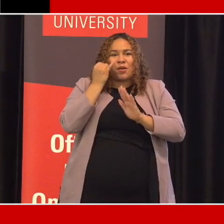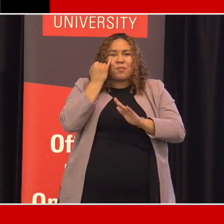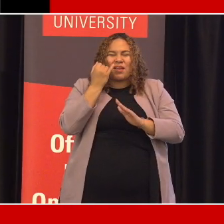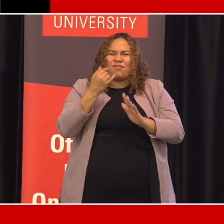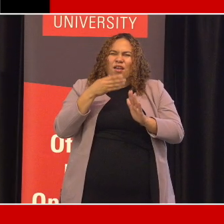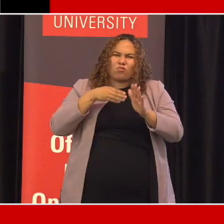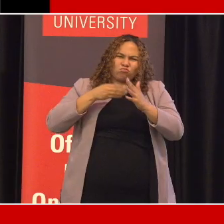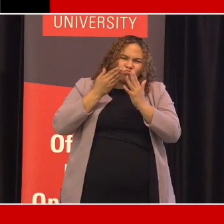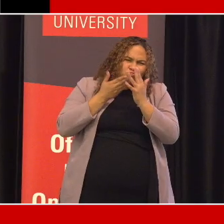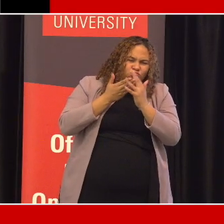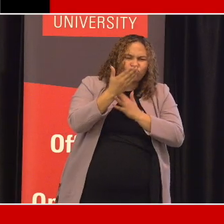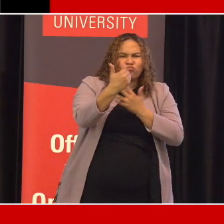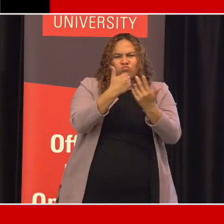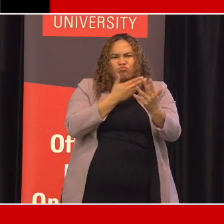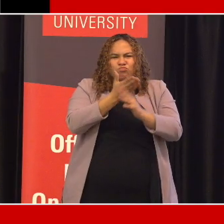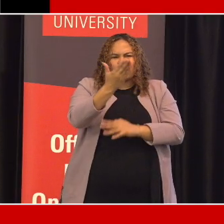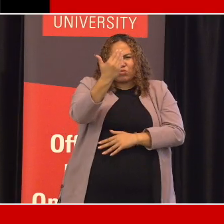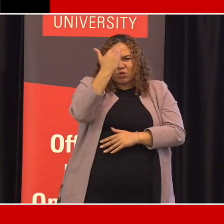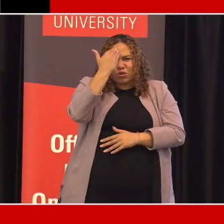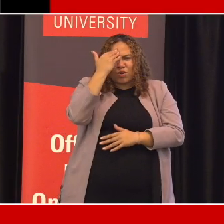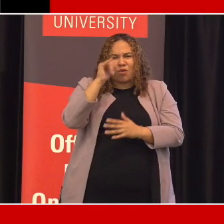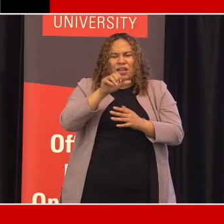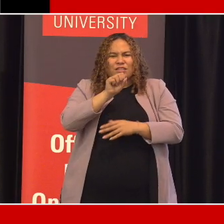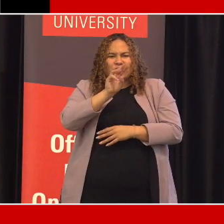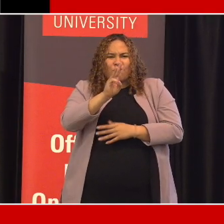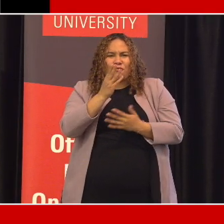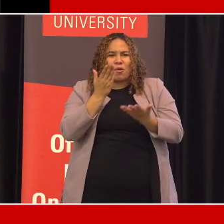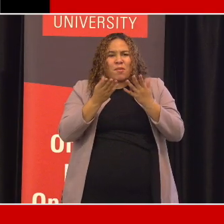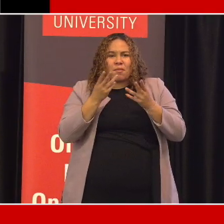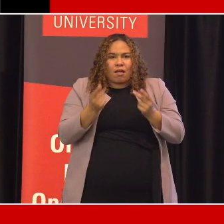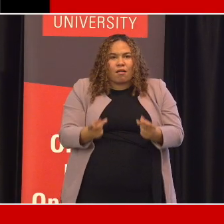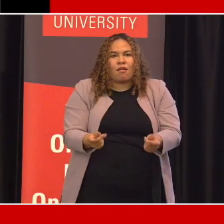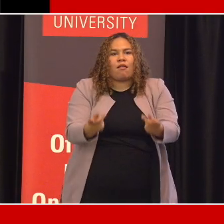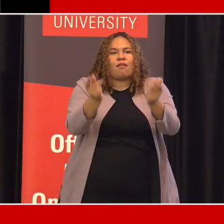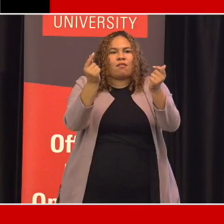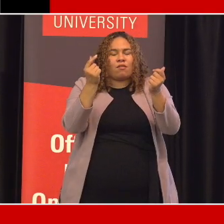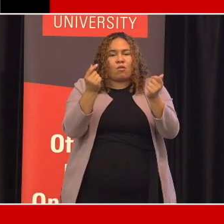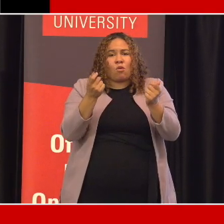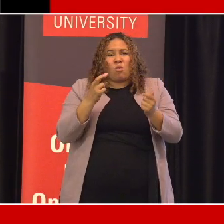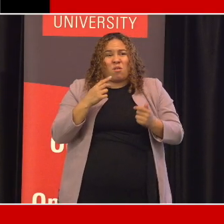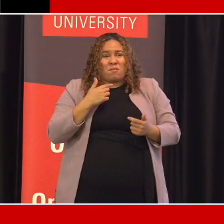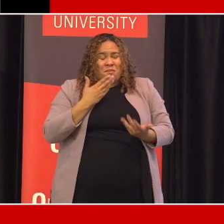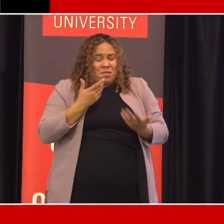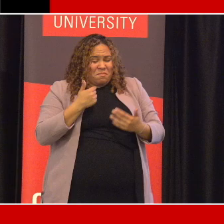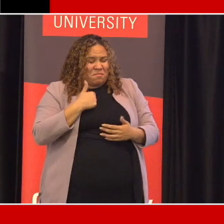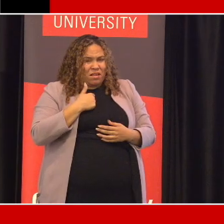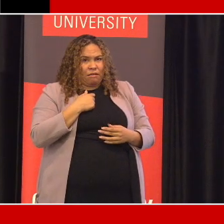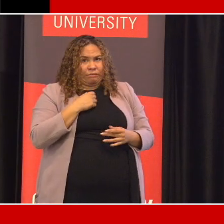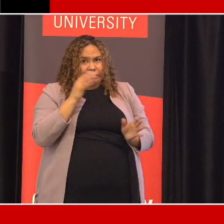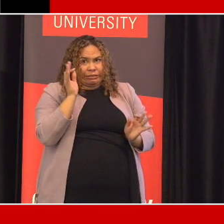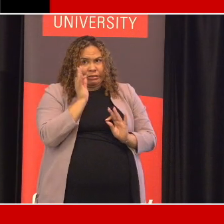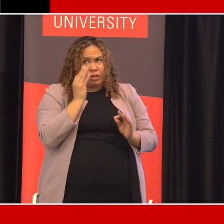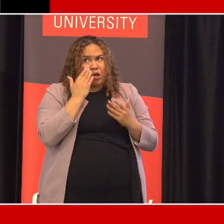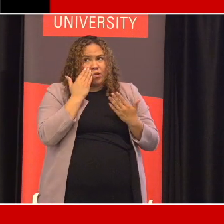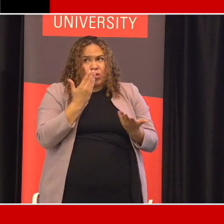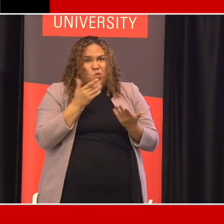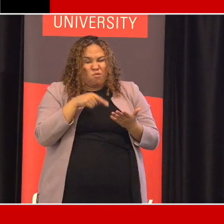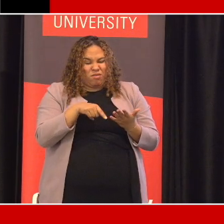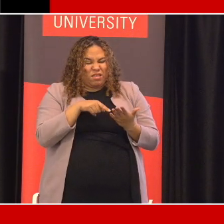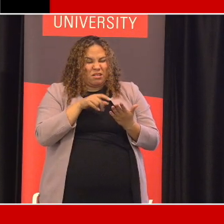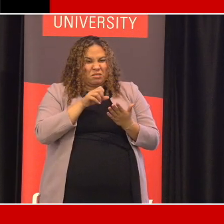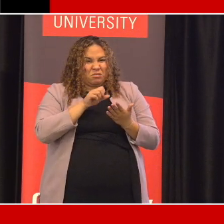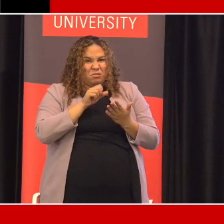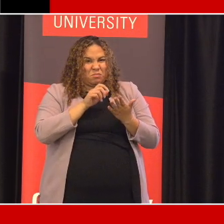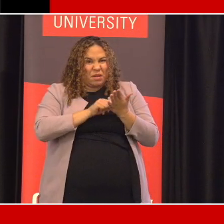that app or that software really quickly, and I might not be as familiar with the app or the web page, and I need to slow it down. So in